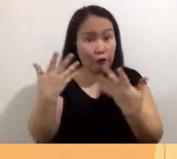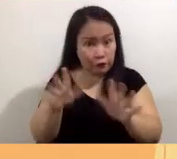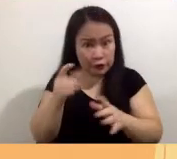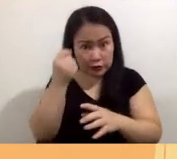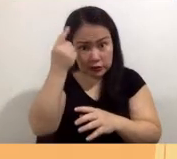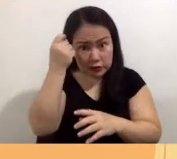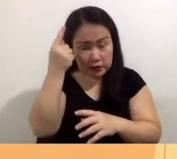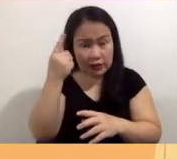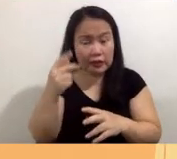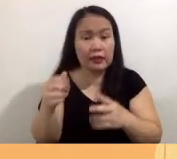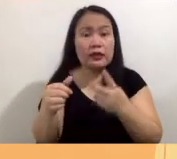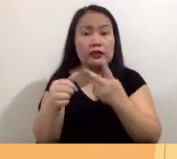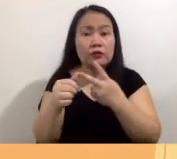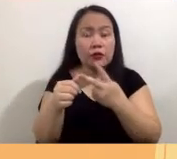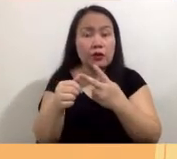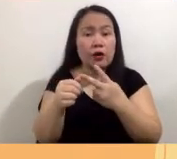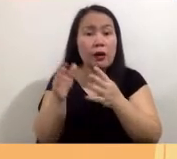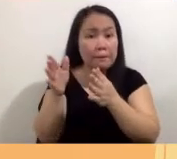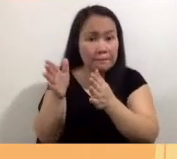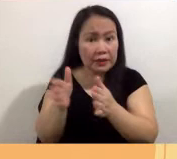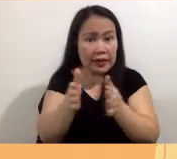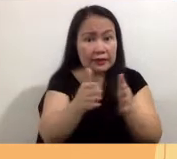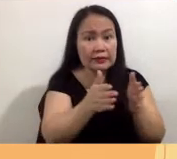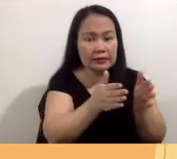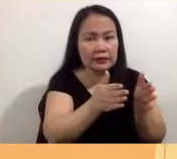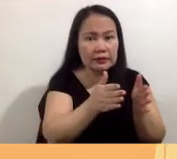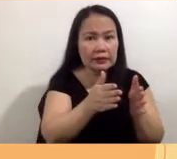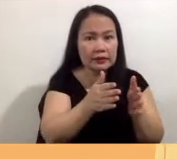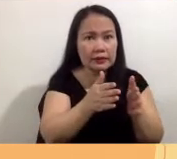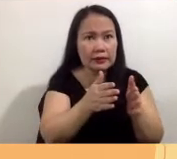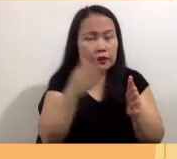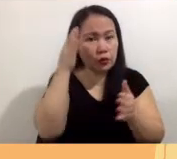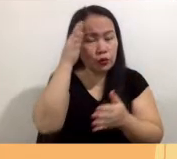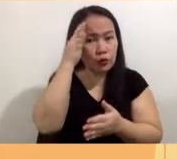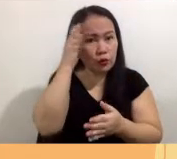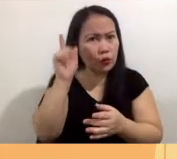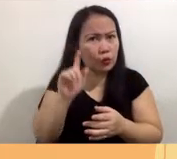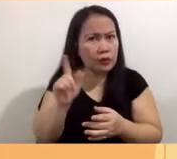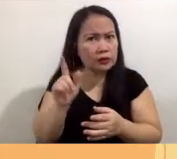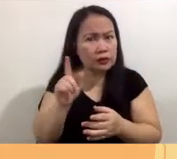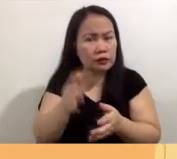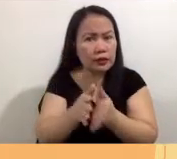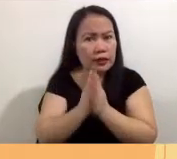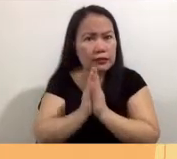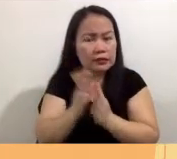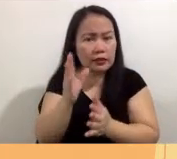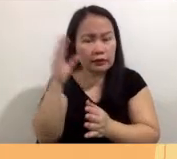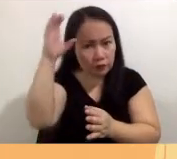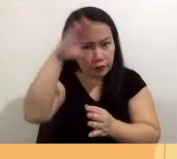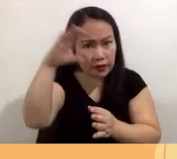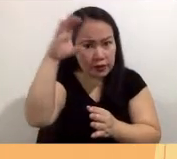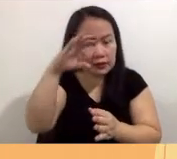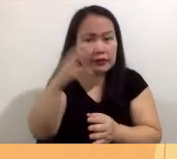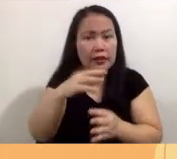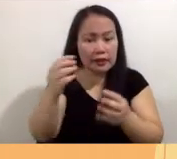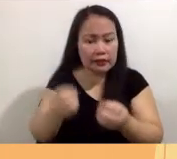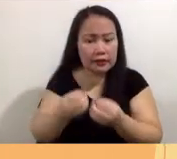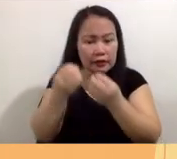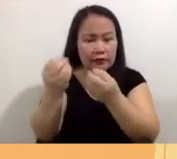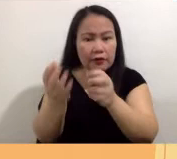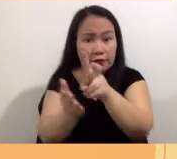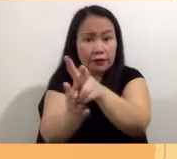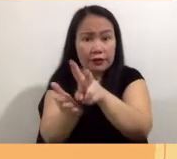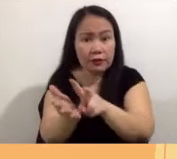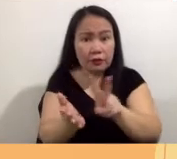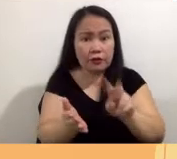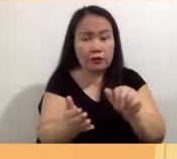understanding the problem, plan out. Determine what you are asked to find and then give or have a